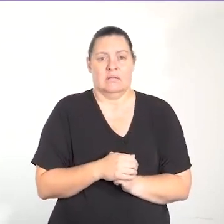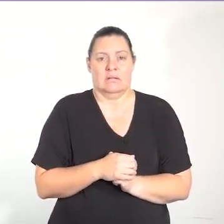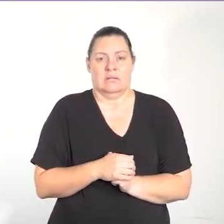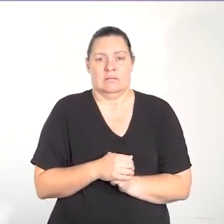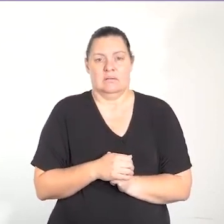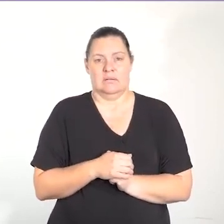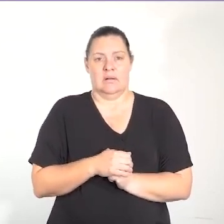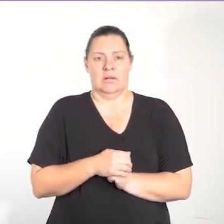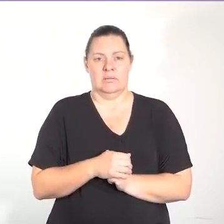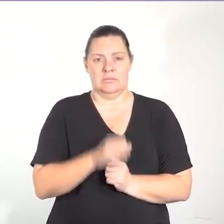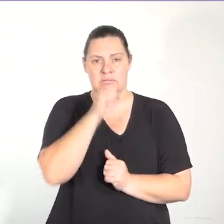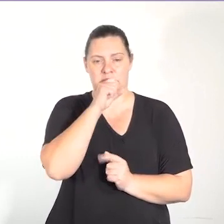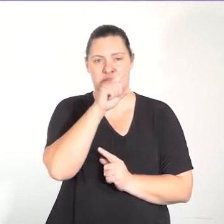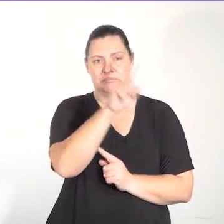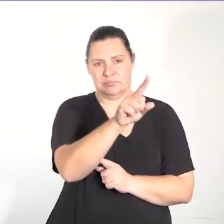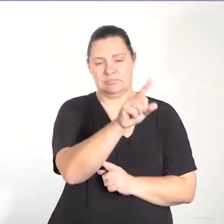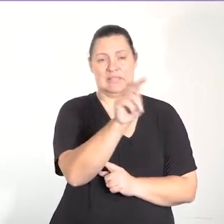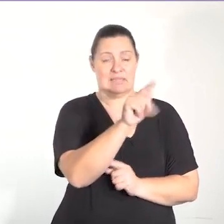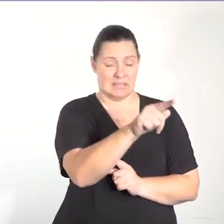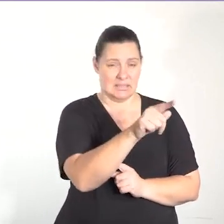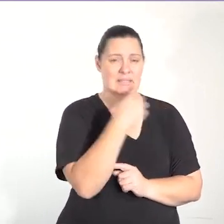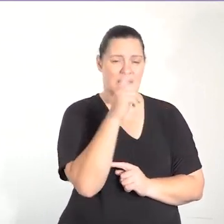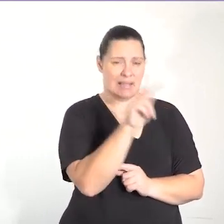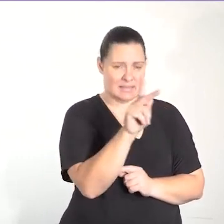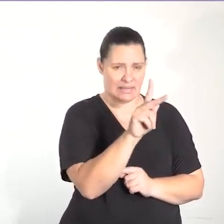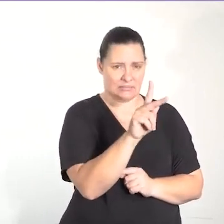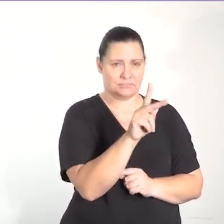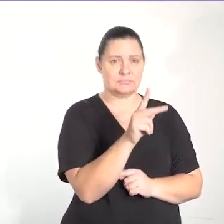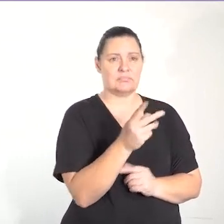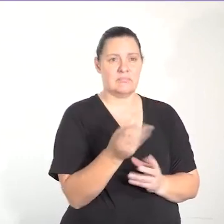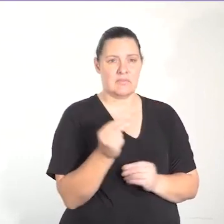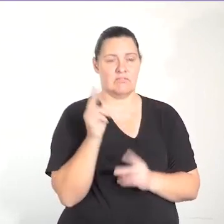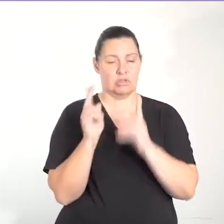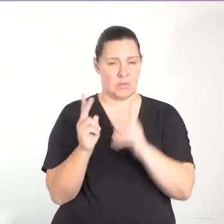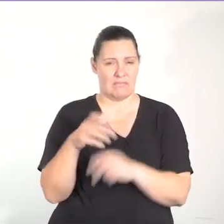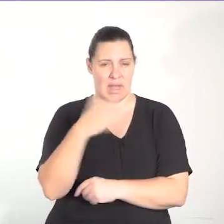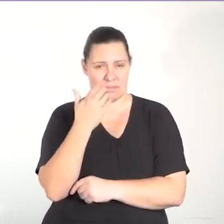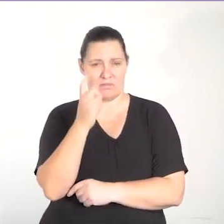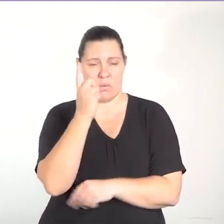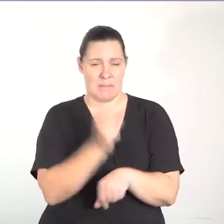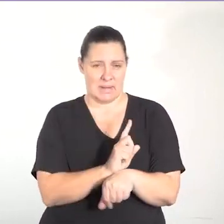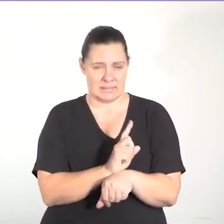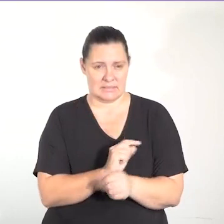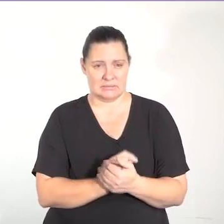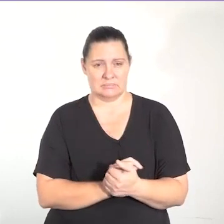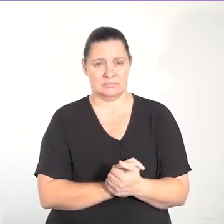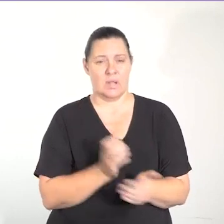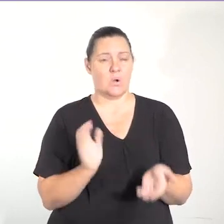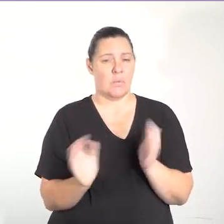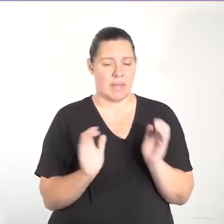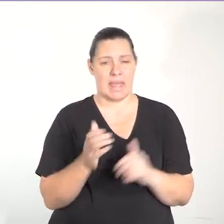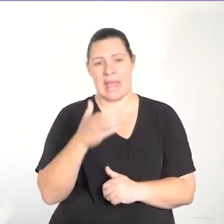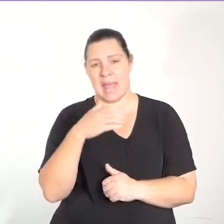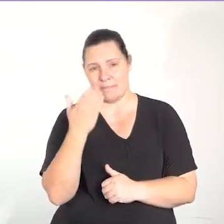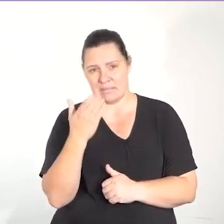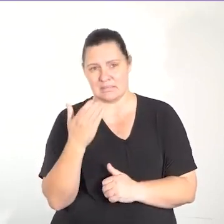start with the rate. So we are going to look at Kensani. We are told here that Kensani is 12 apples per minute. We are going to